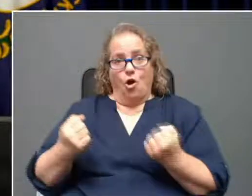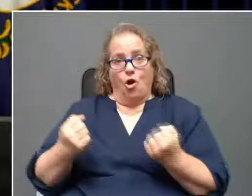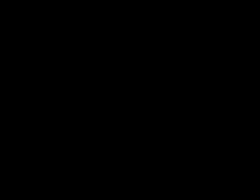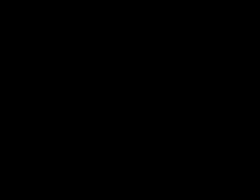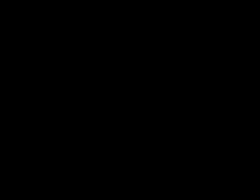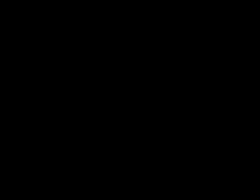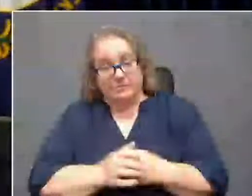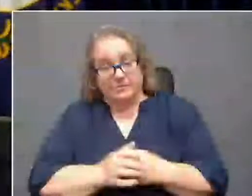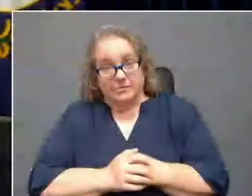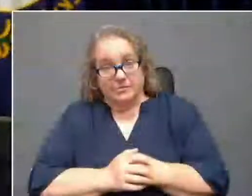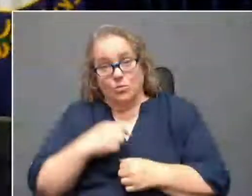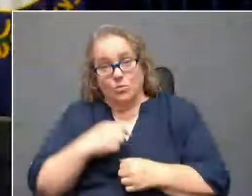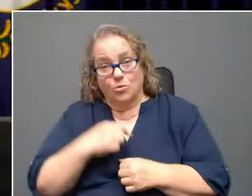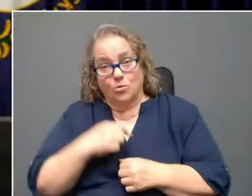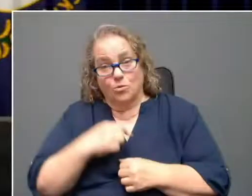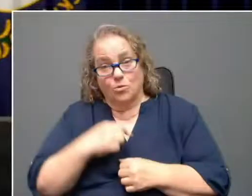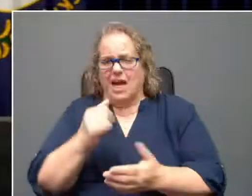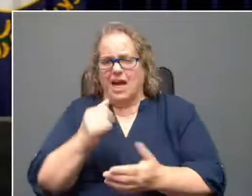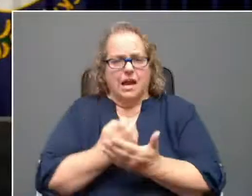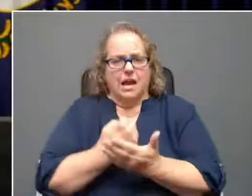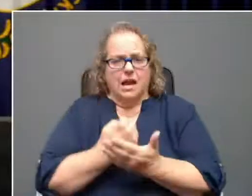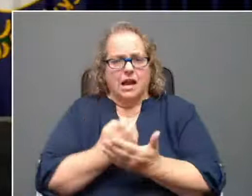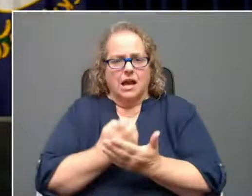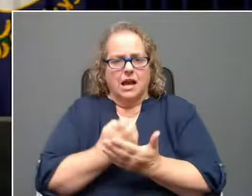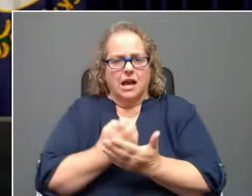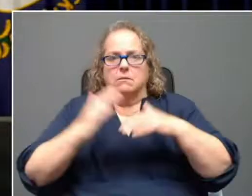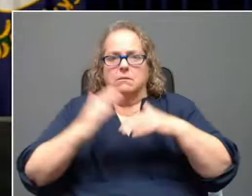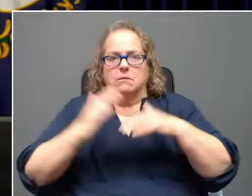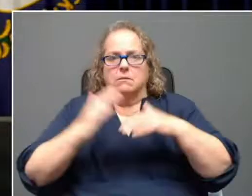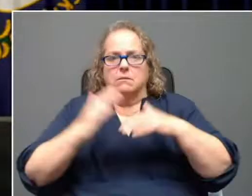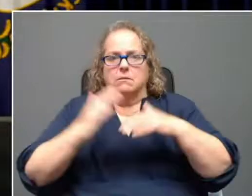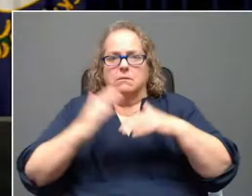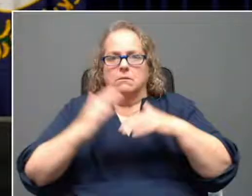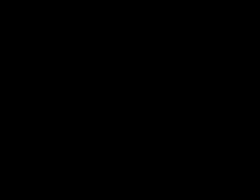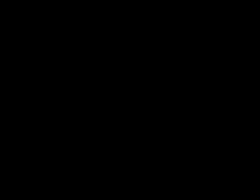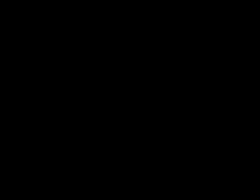Economic momentum just build and build and build here.